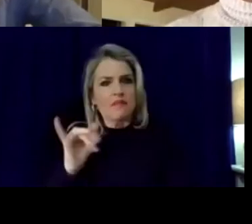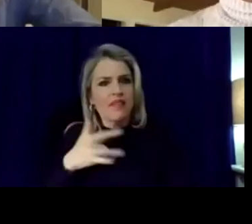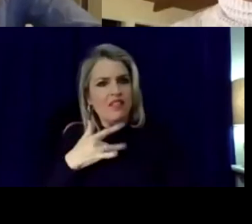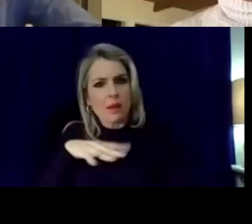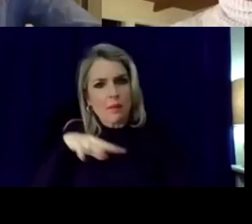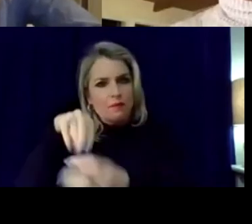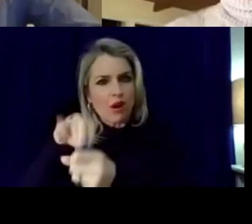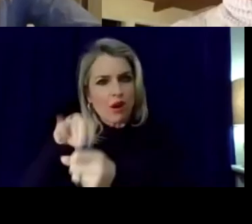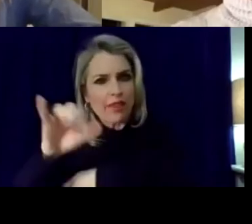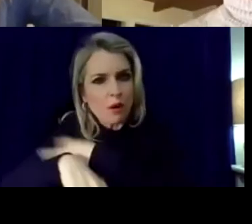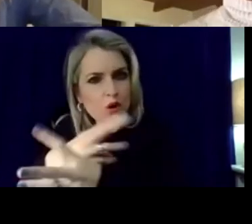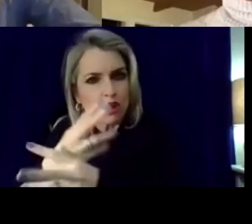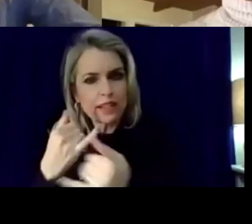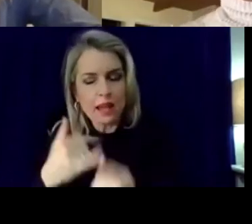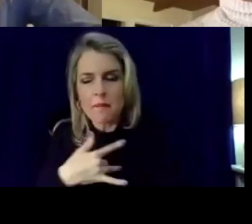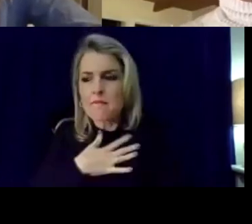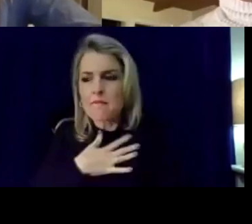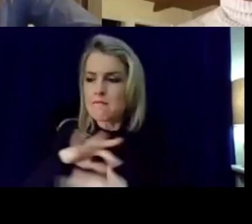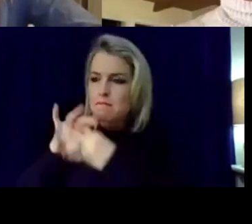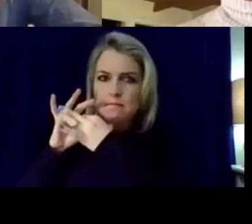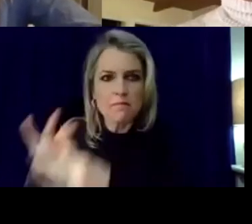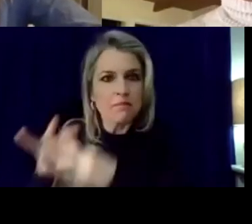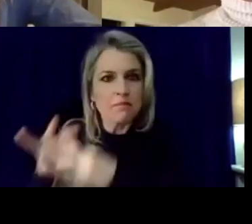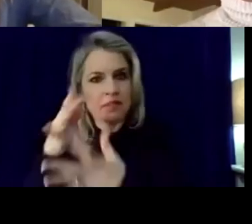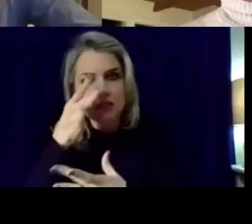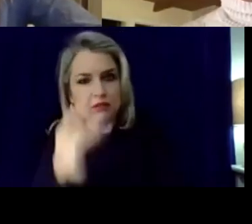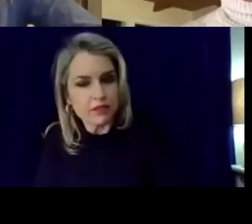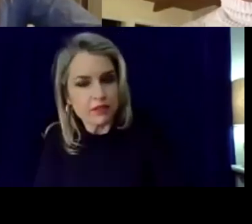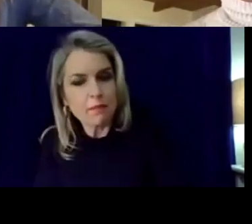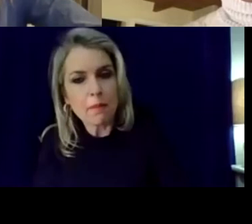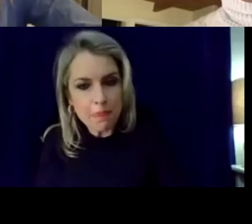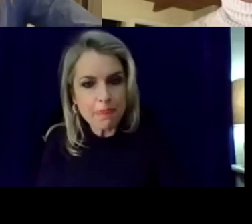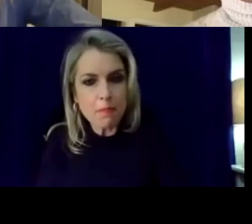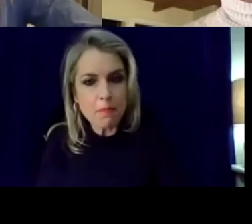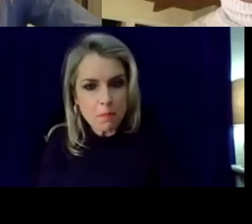I'm a part of this world now. And I thought that was so interesting.